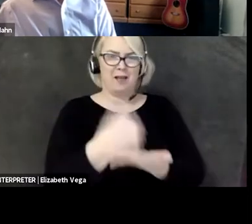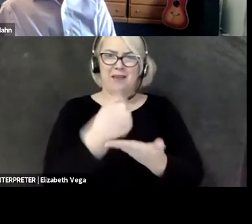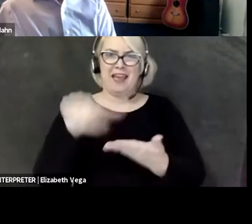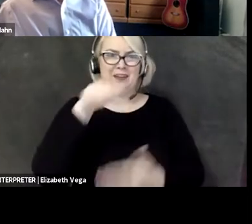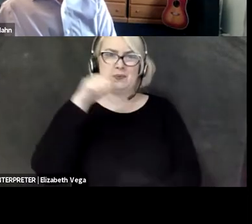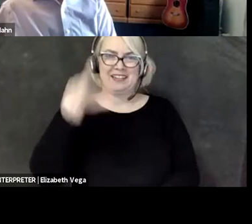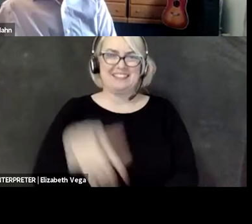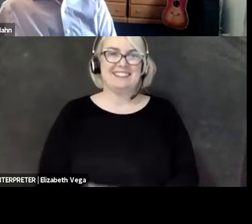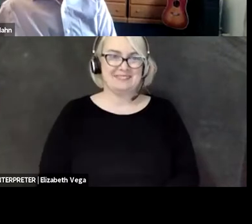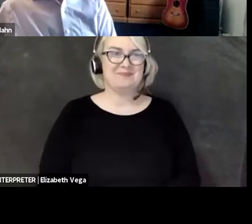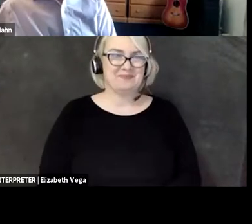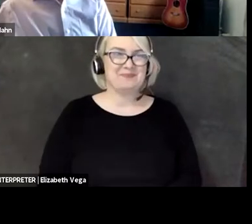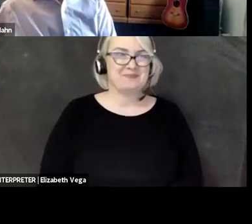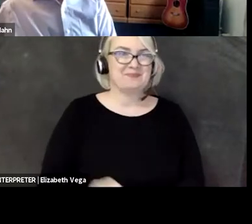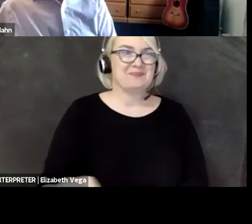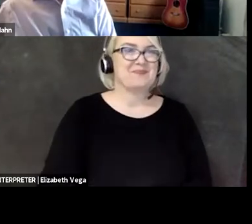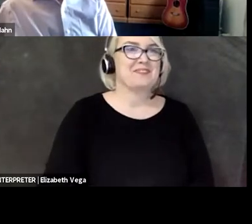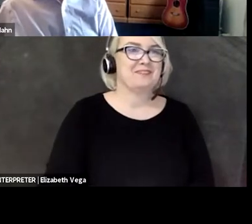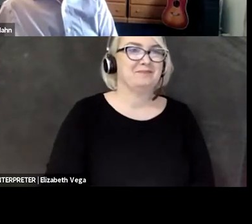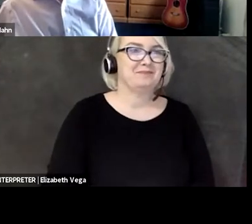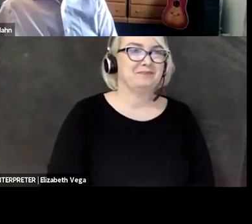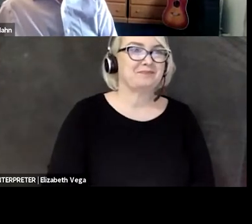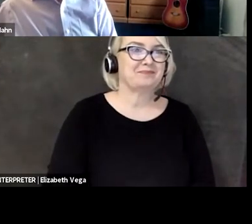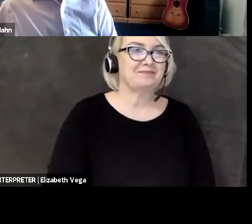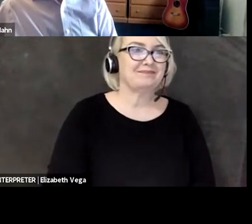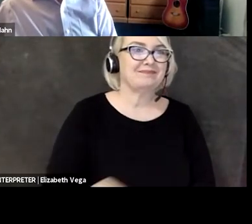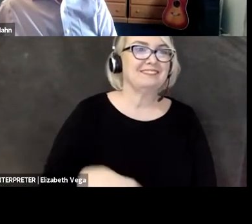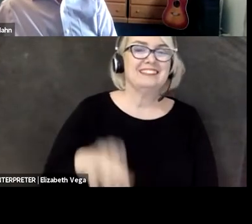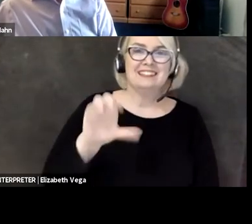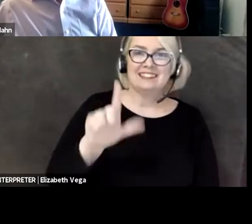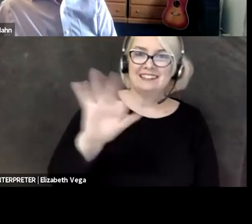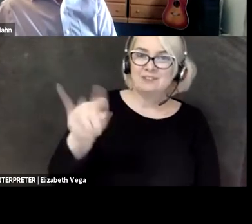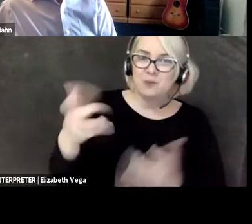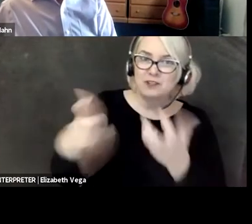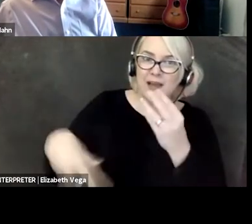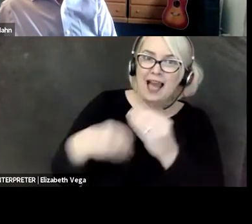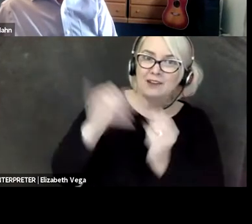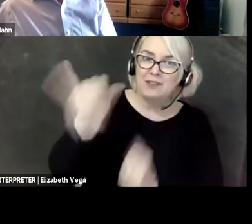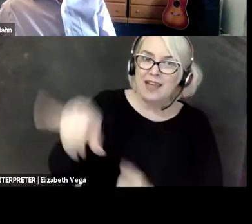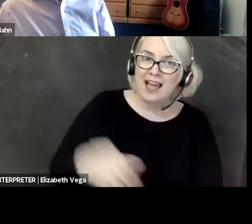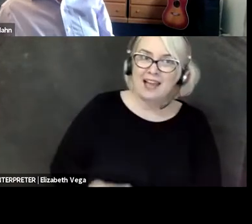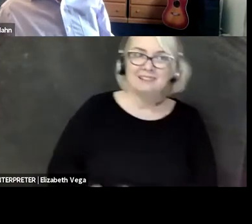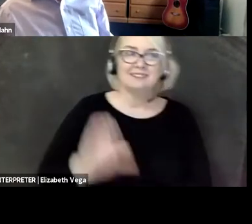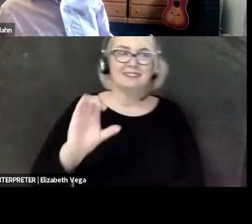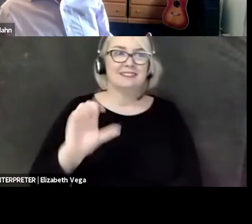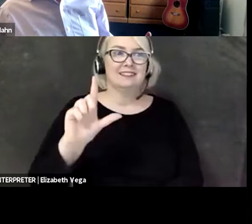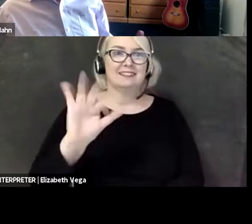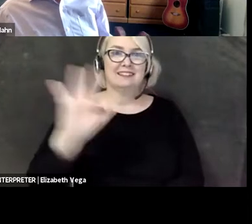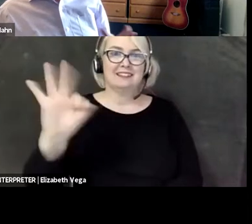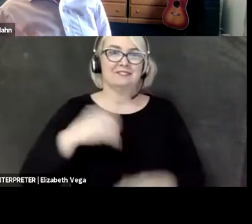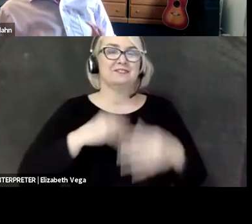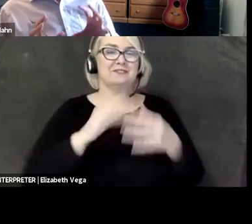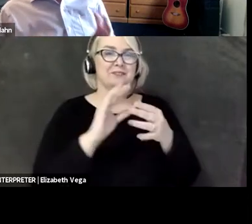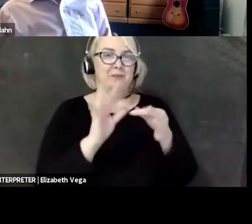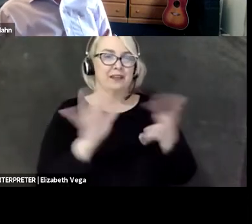Thanks. Cliff, you unmuted. Did you want to add to that? Well, I'm very pleased with the really